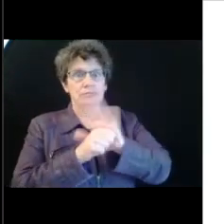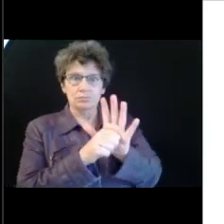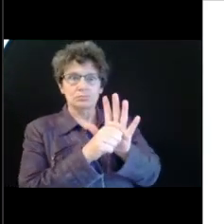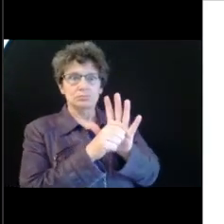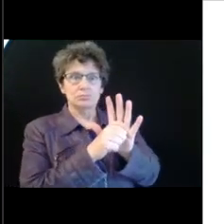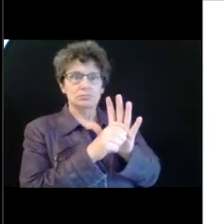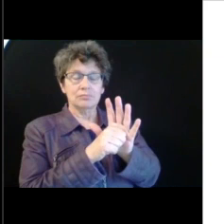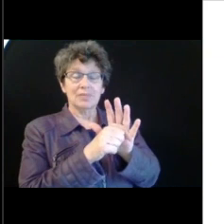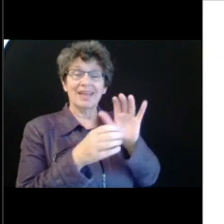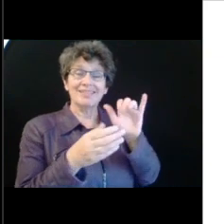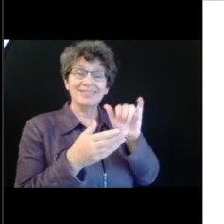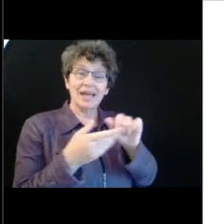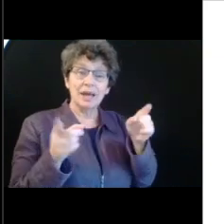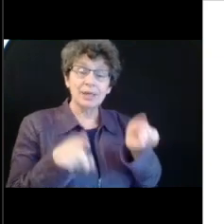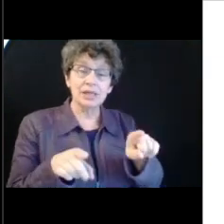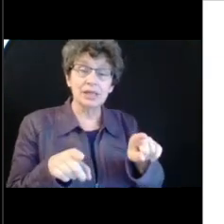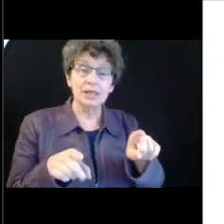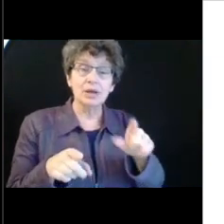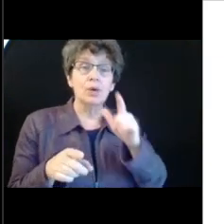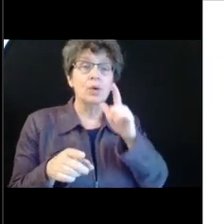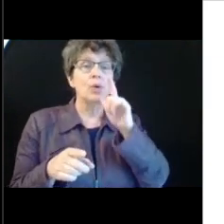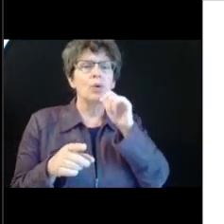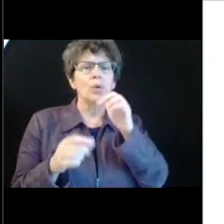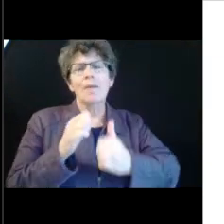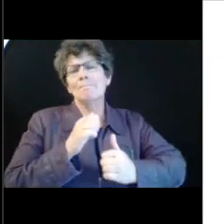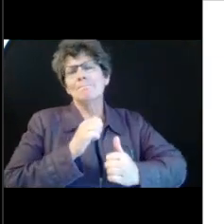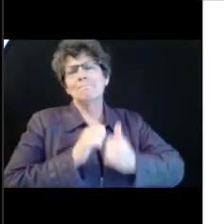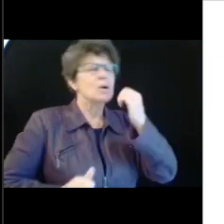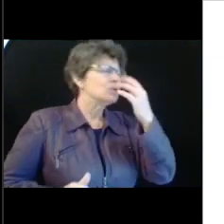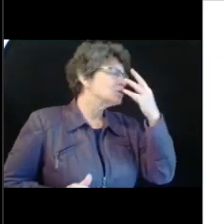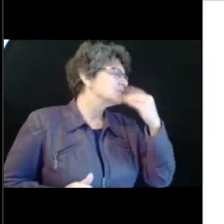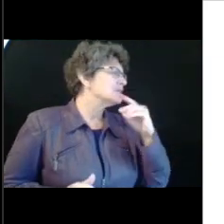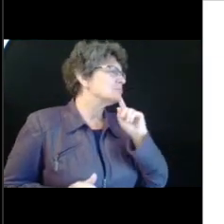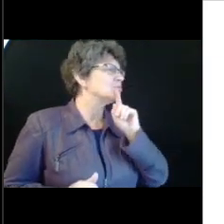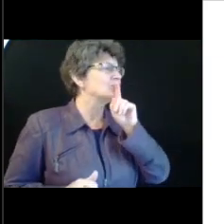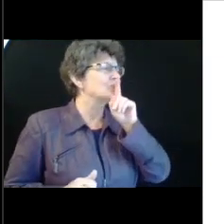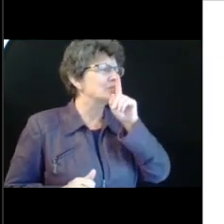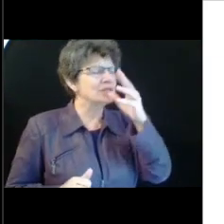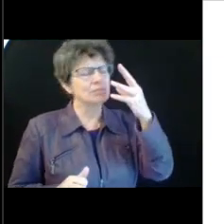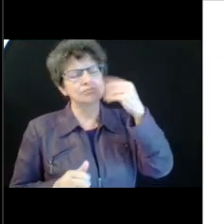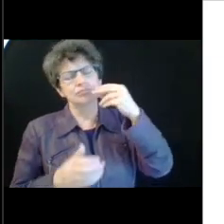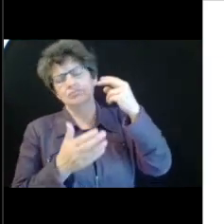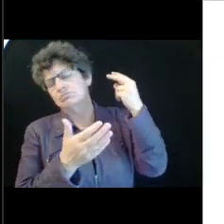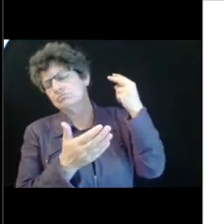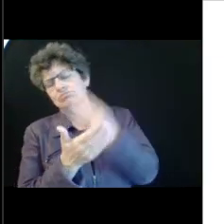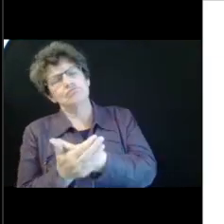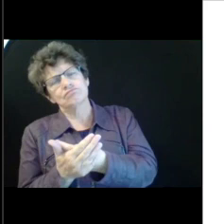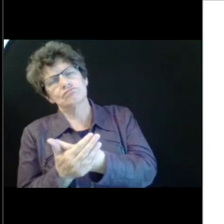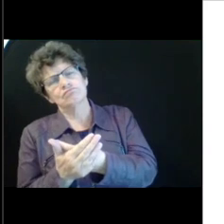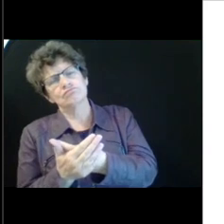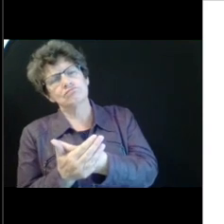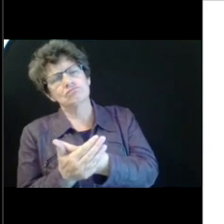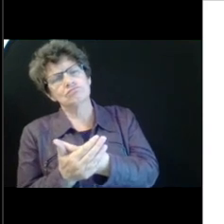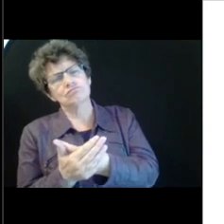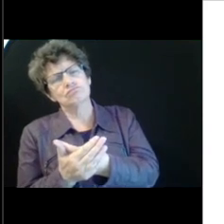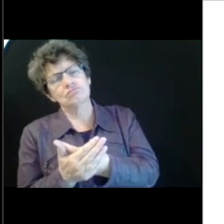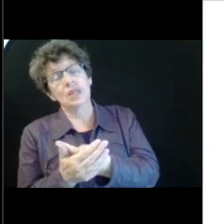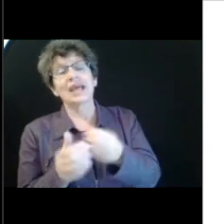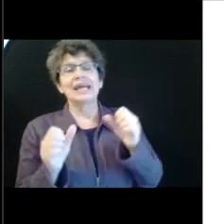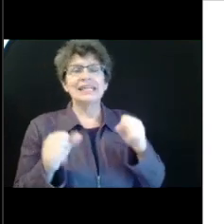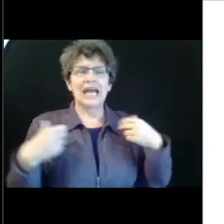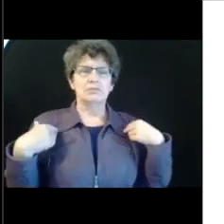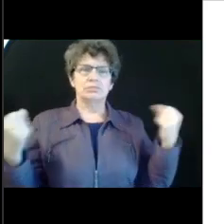get it, the people that get the most sleep, the better sleep, they're actually able to recover faster.